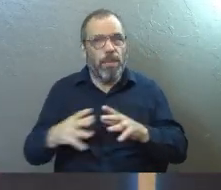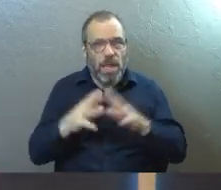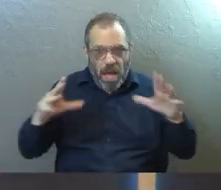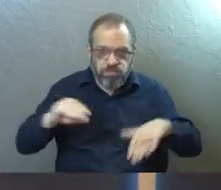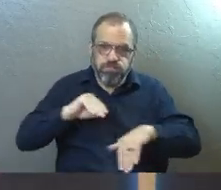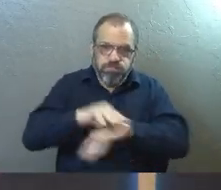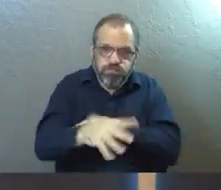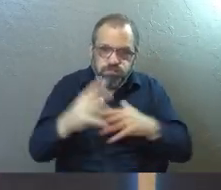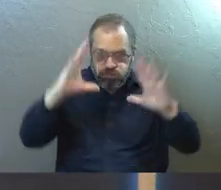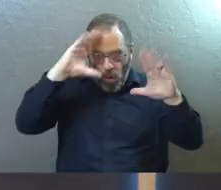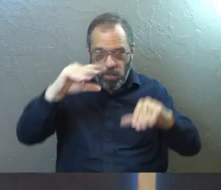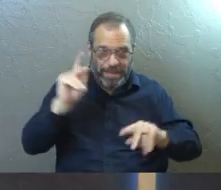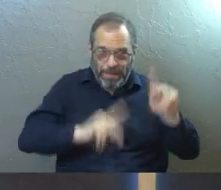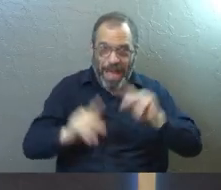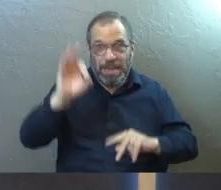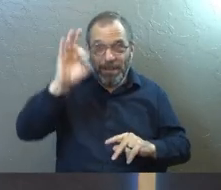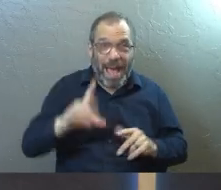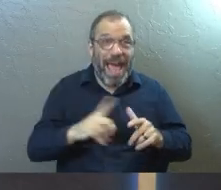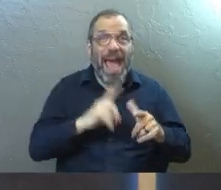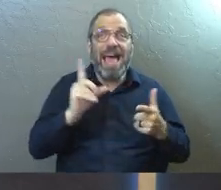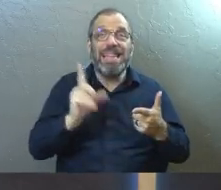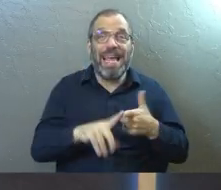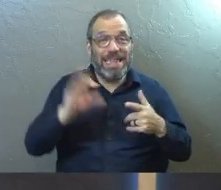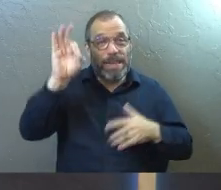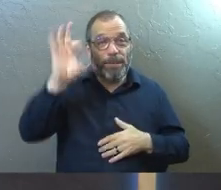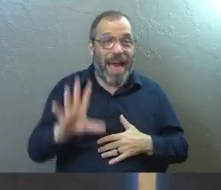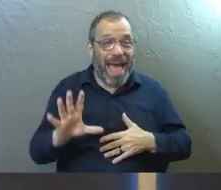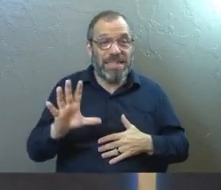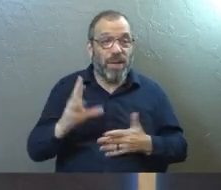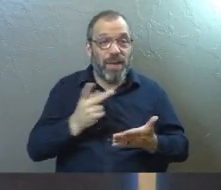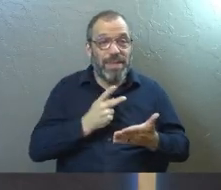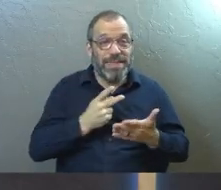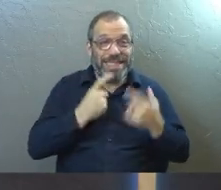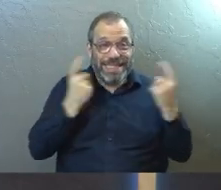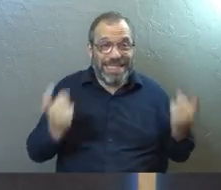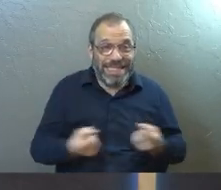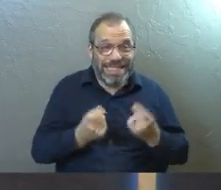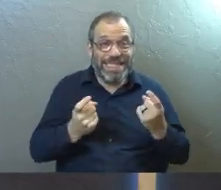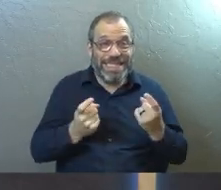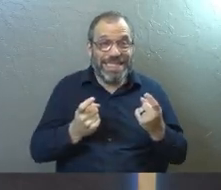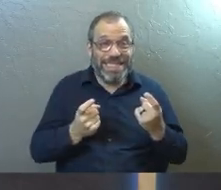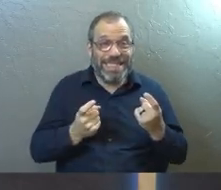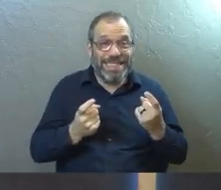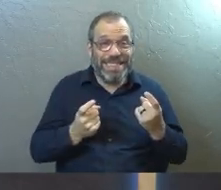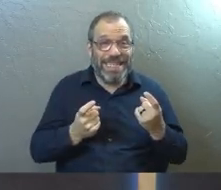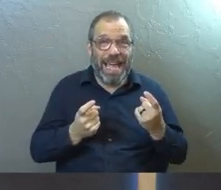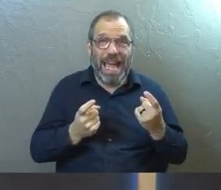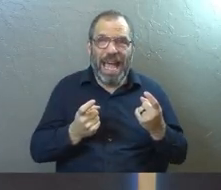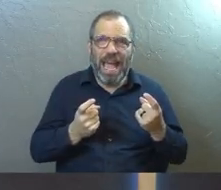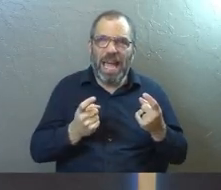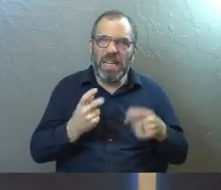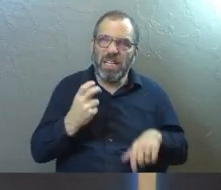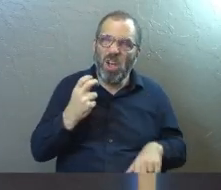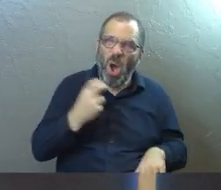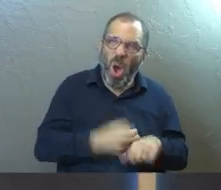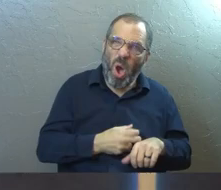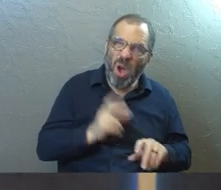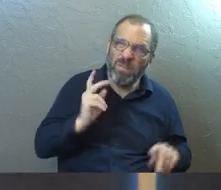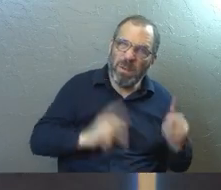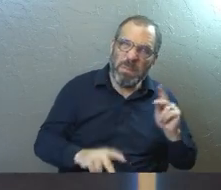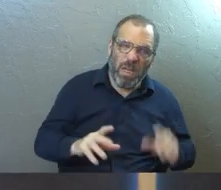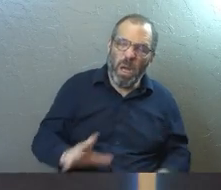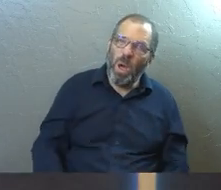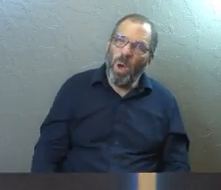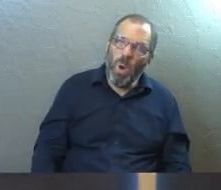of influence and care and hope into these pastors, and then they make a decision that they shouldn't, and they sin, and then that's such a hard thing for those people who were like,